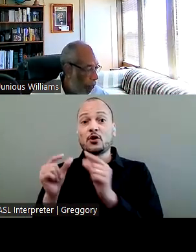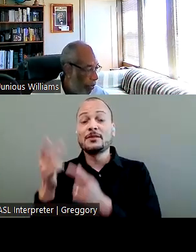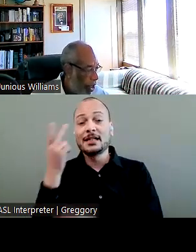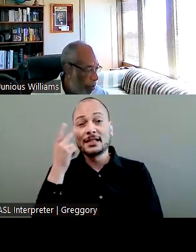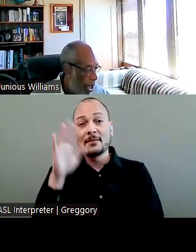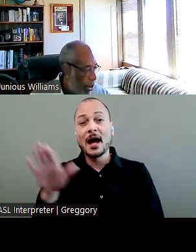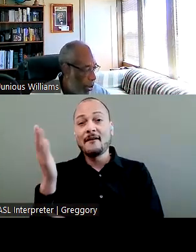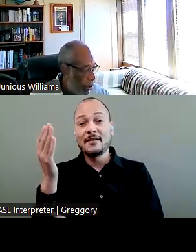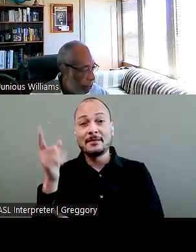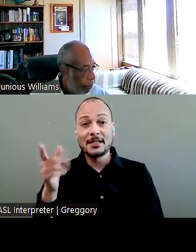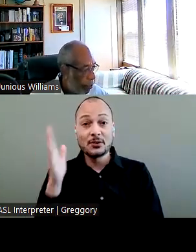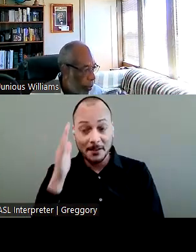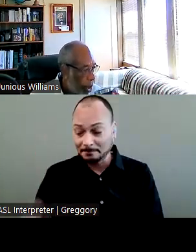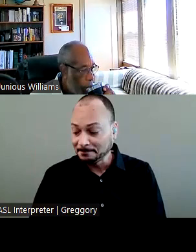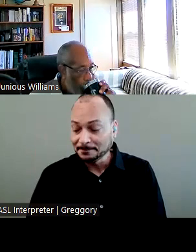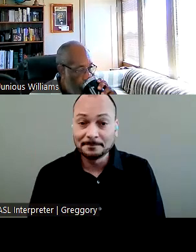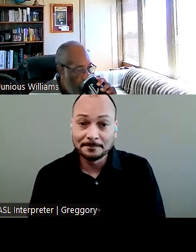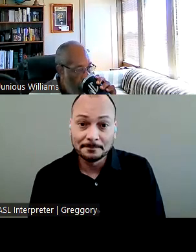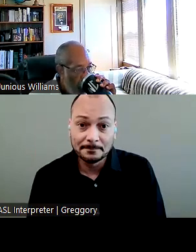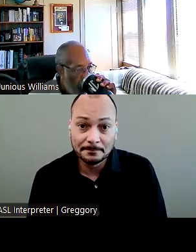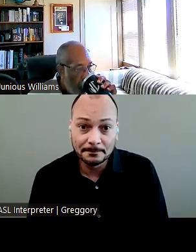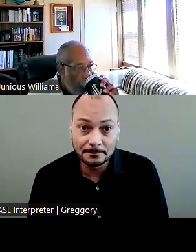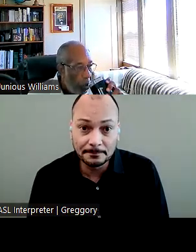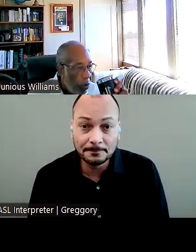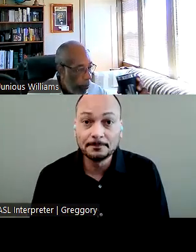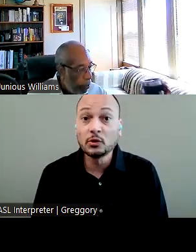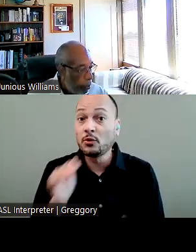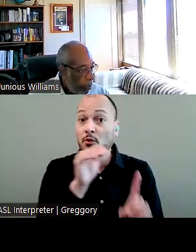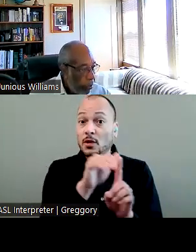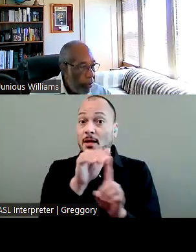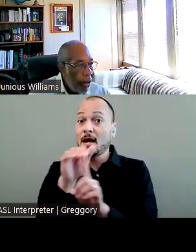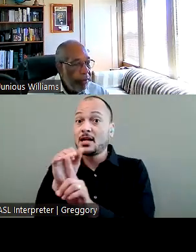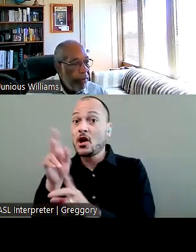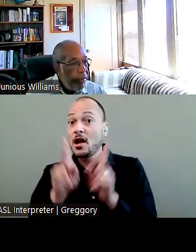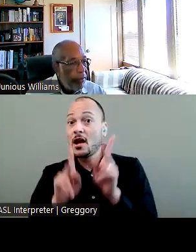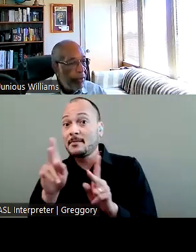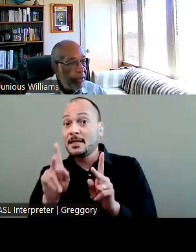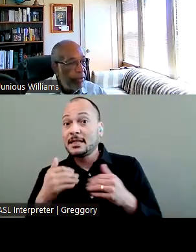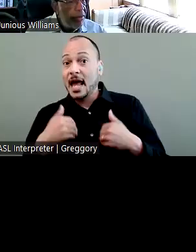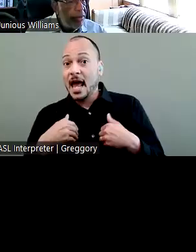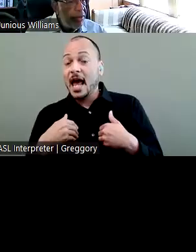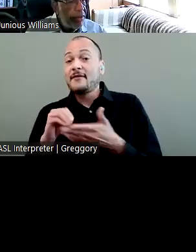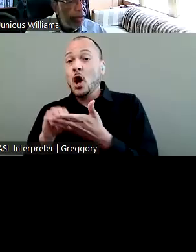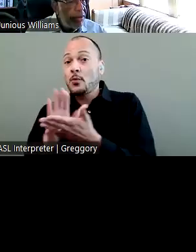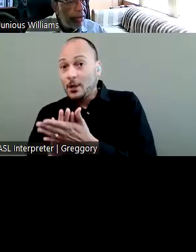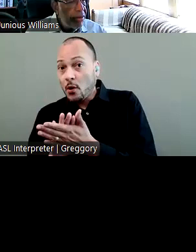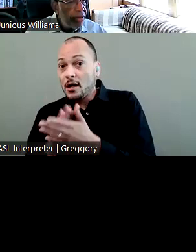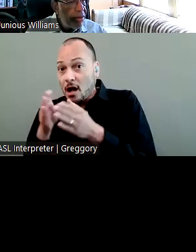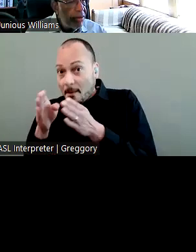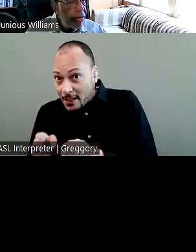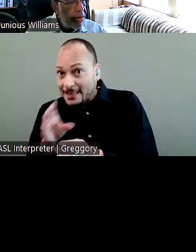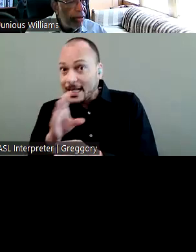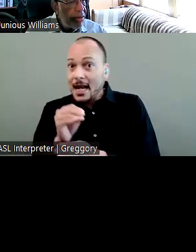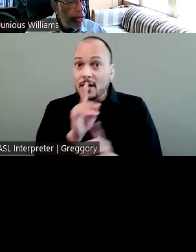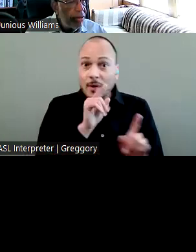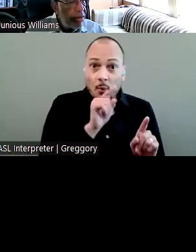about 15 minutes. Just a reminder, please get a recorder and a reporter for your groups. And if you're not